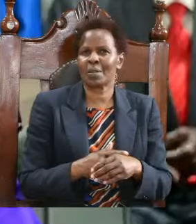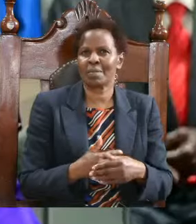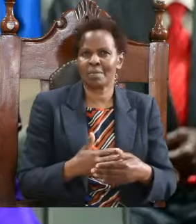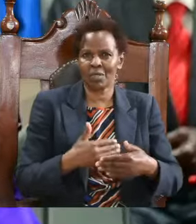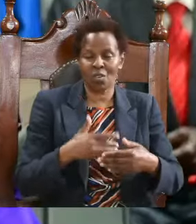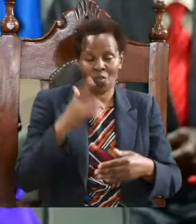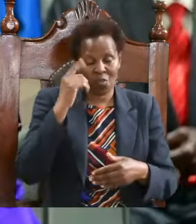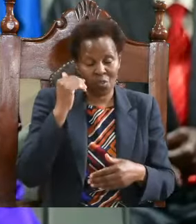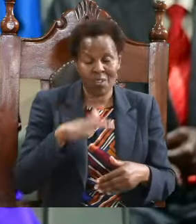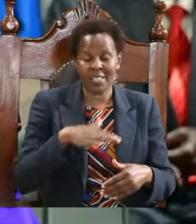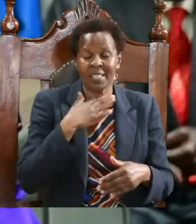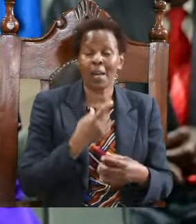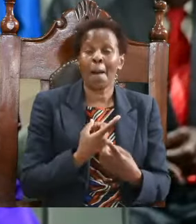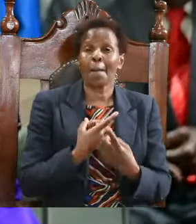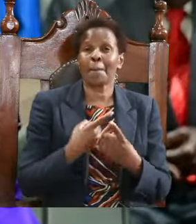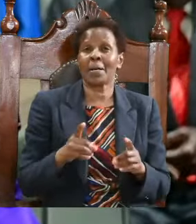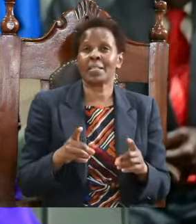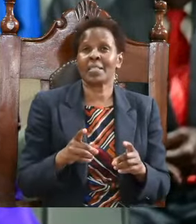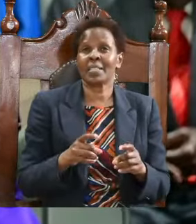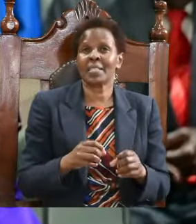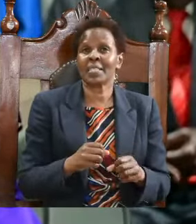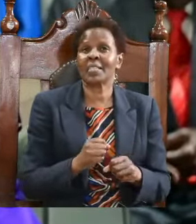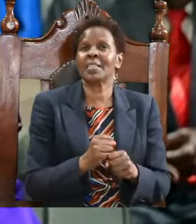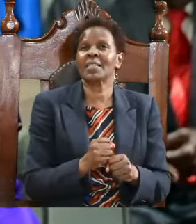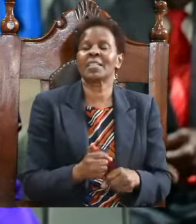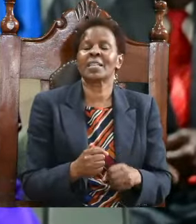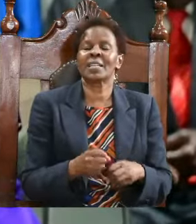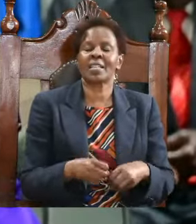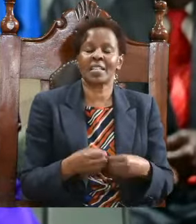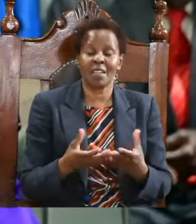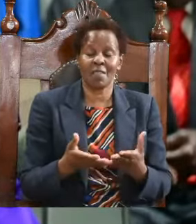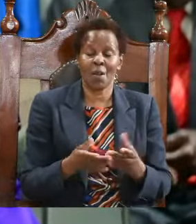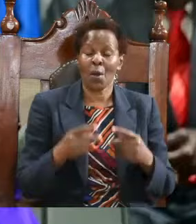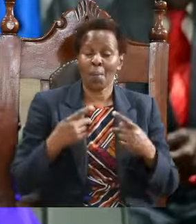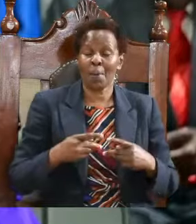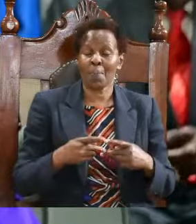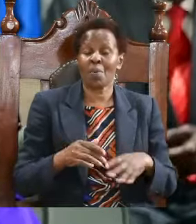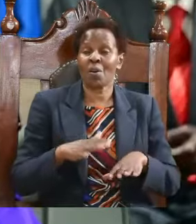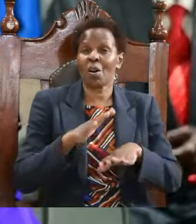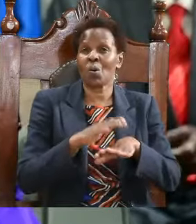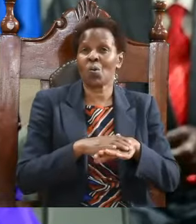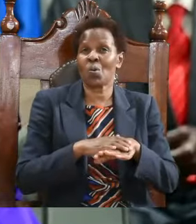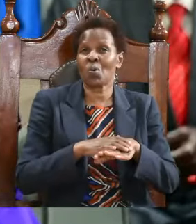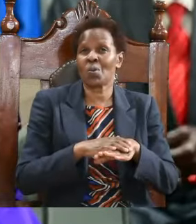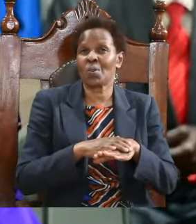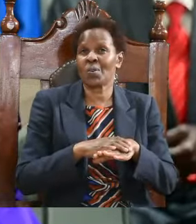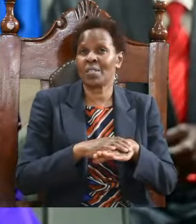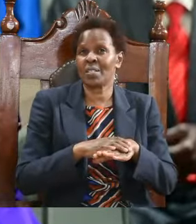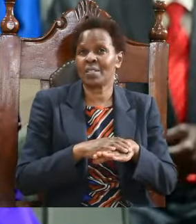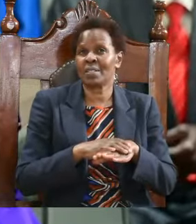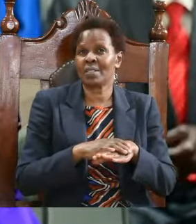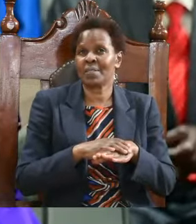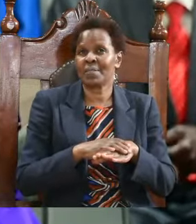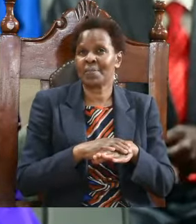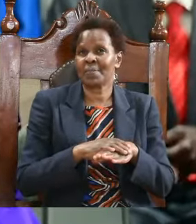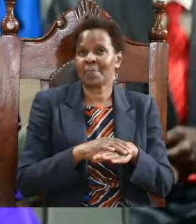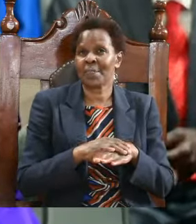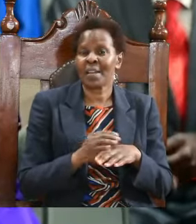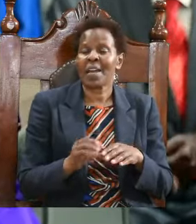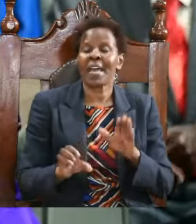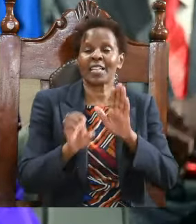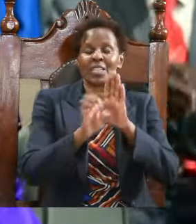has left a good legacy. A good? Hey, look your neighbor, what